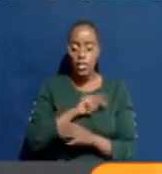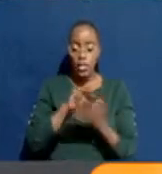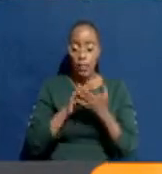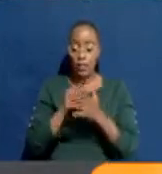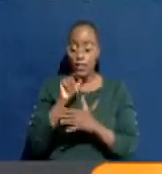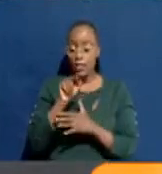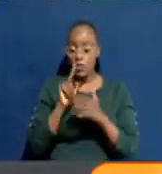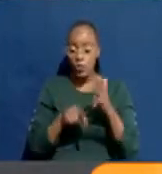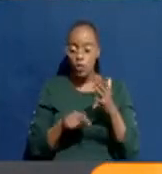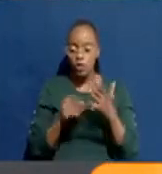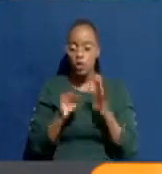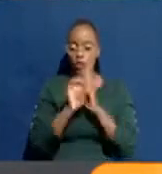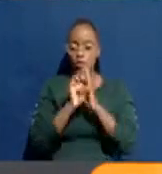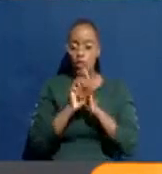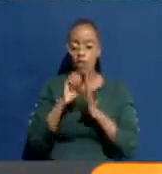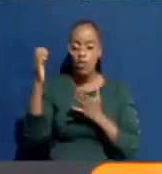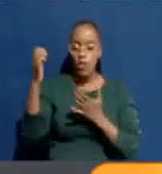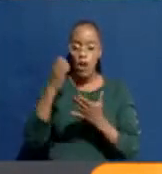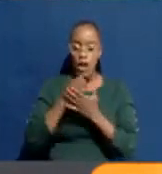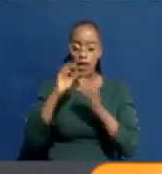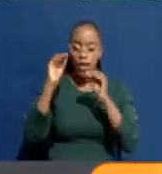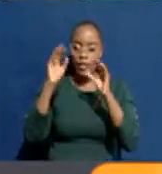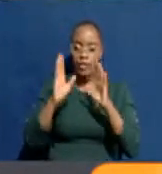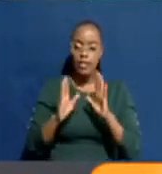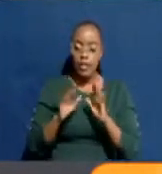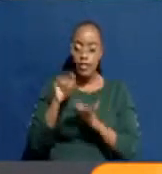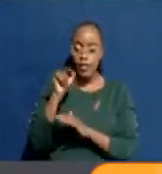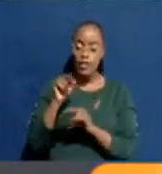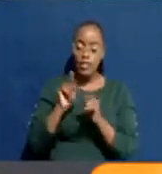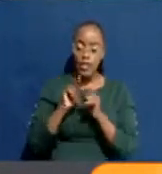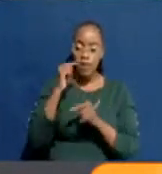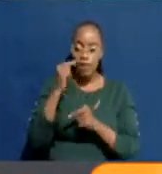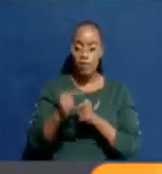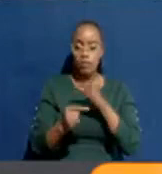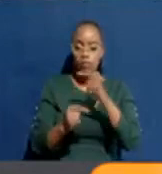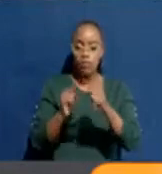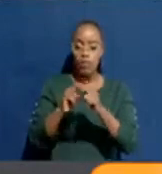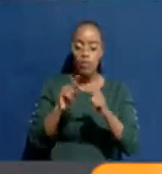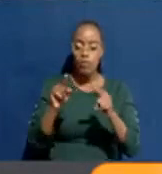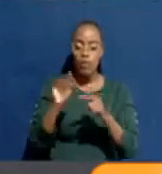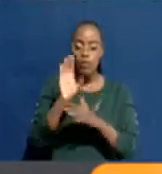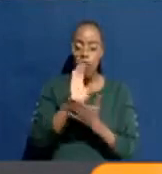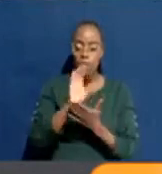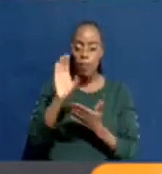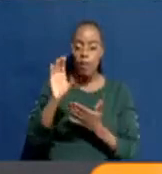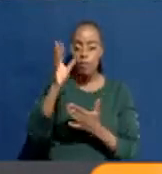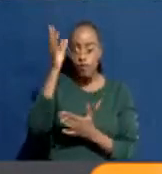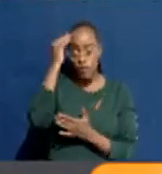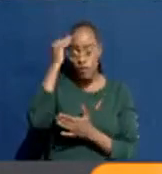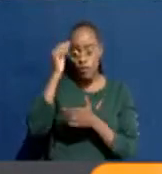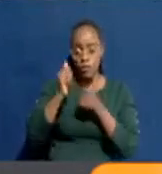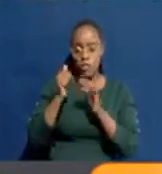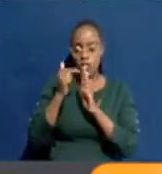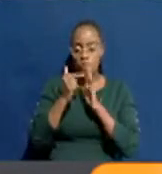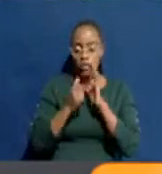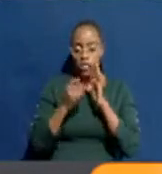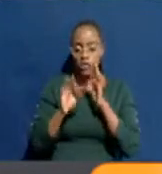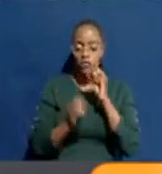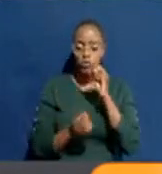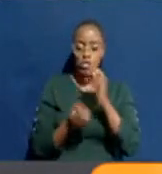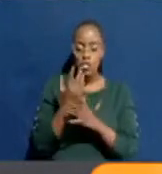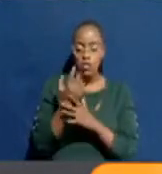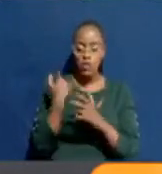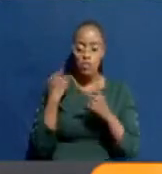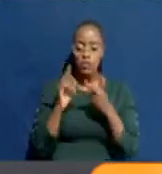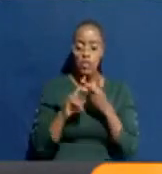that? For example, when you hire a teacher, yes, this is recurrent, but you are capitalizing education, which is a factor of production.